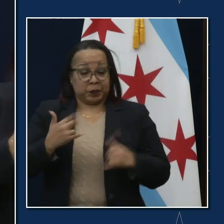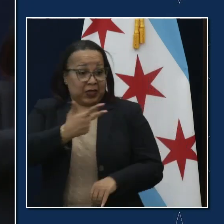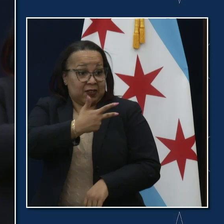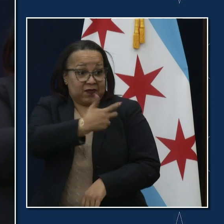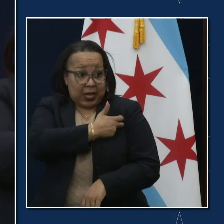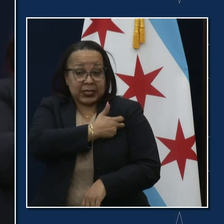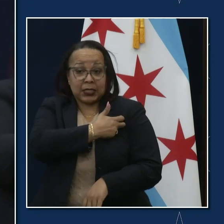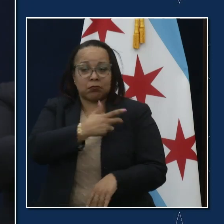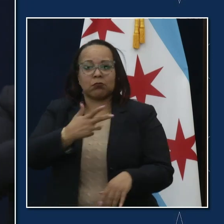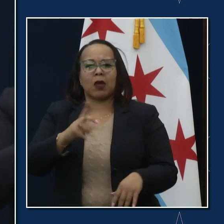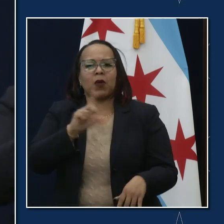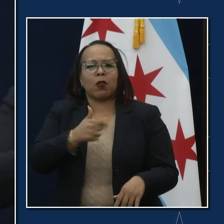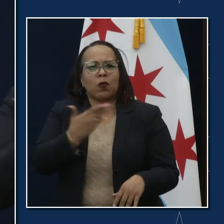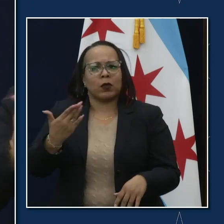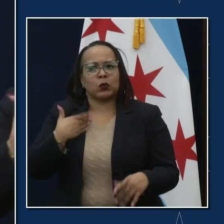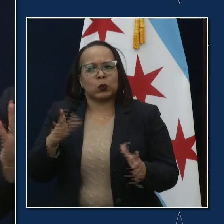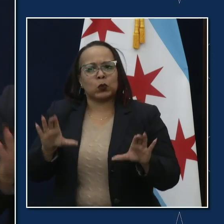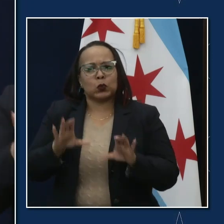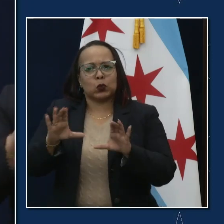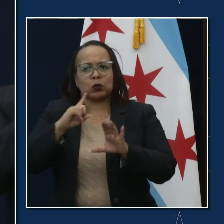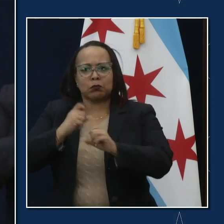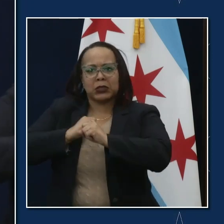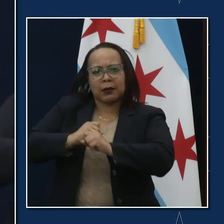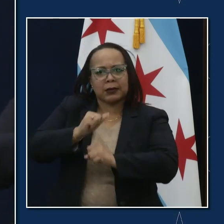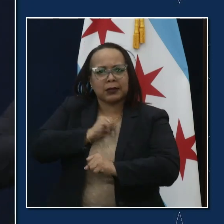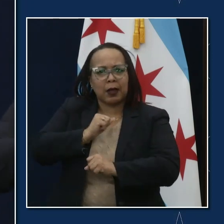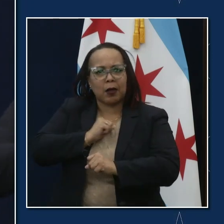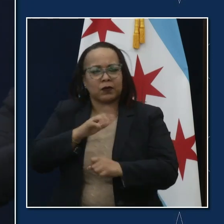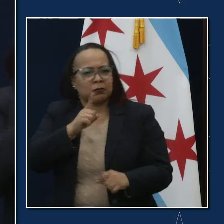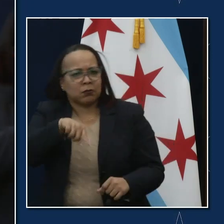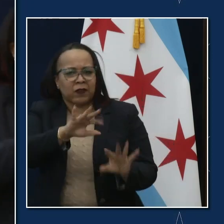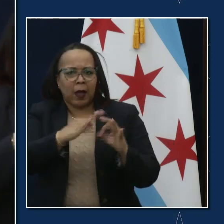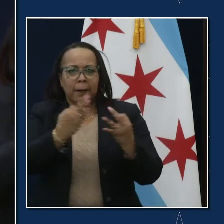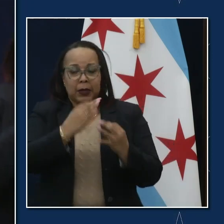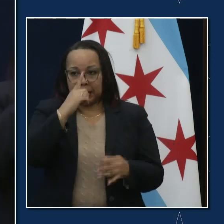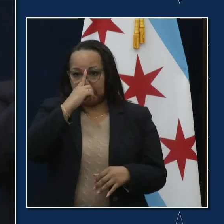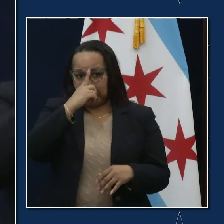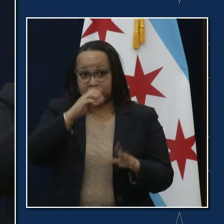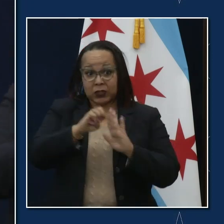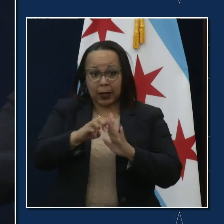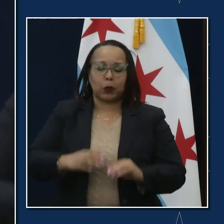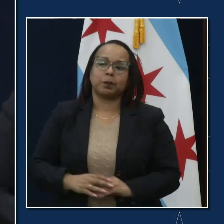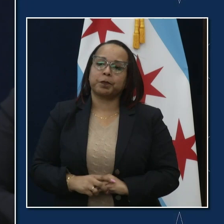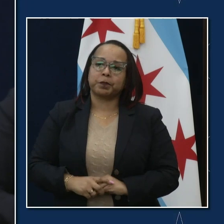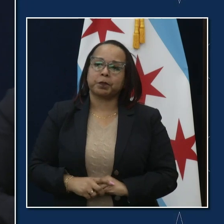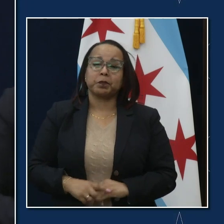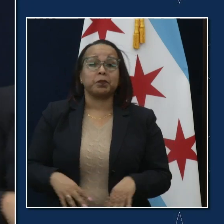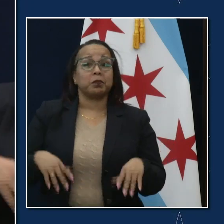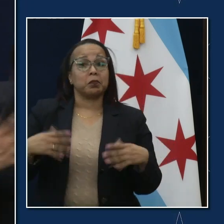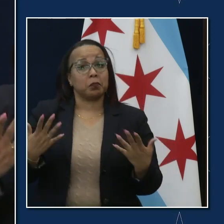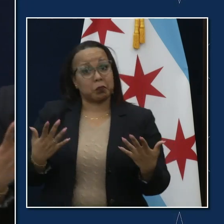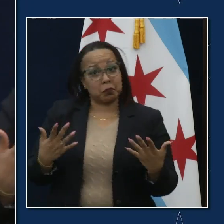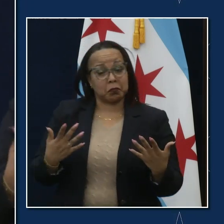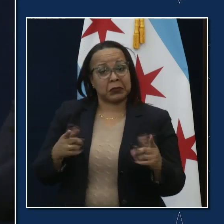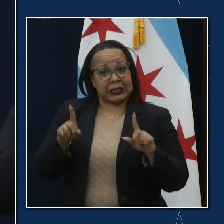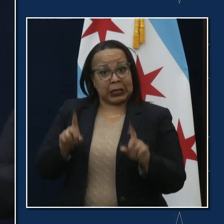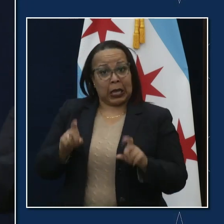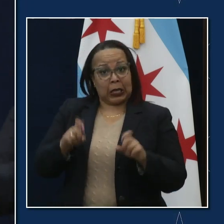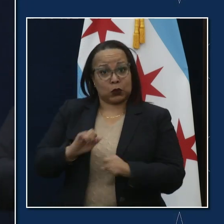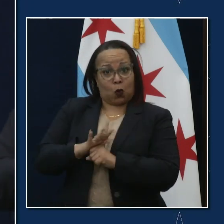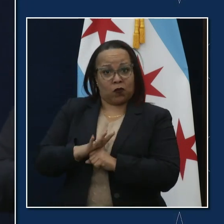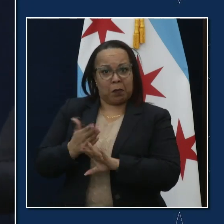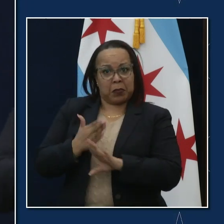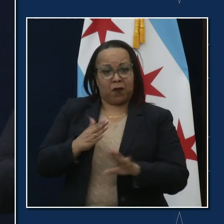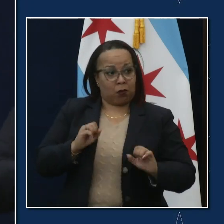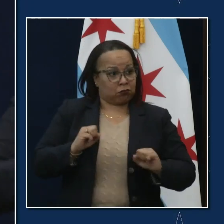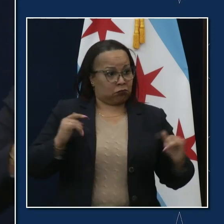vaccines, there are other steps that we can take to protect ourselves and our loved ones. For example, consider taking a COVID test before gathering